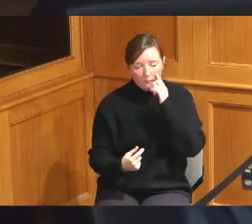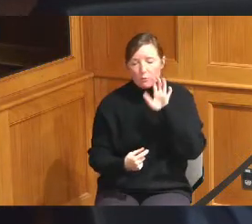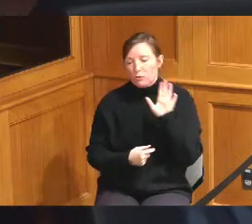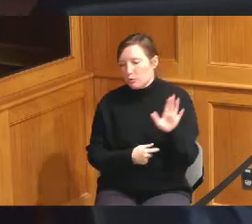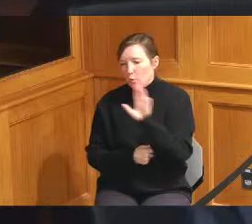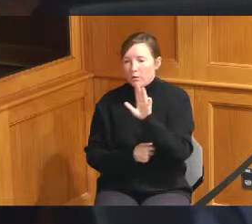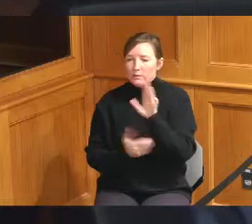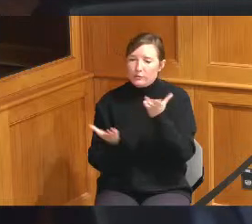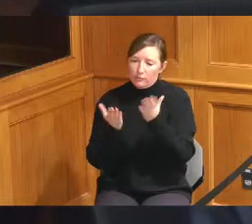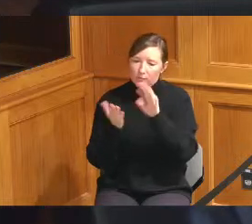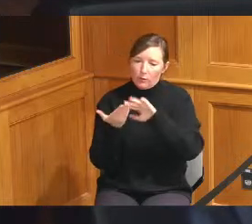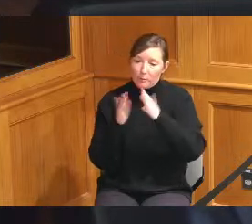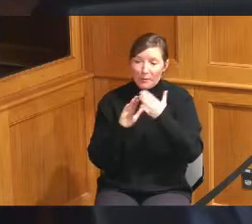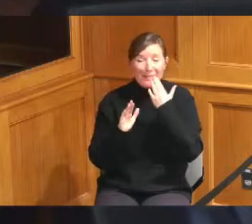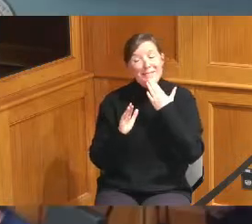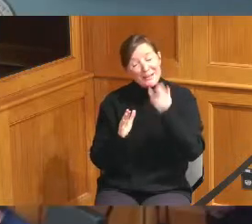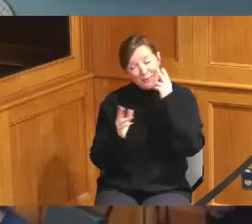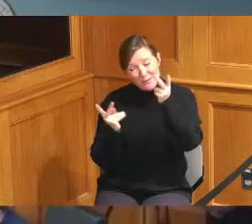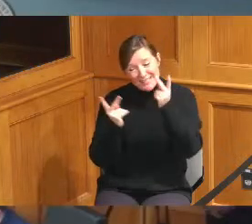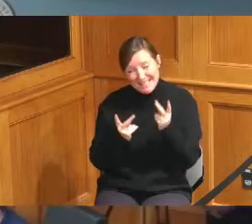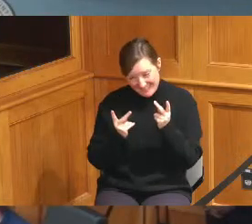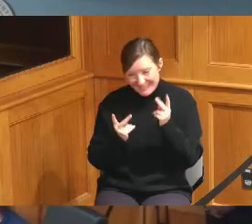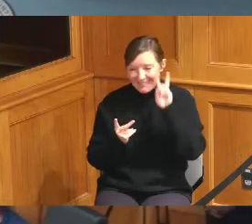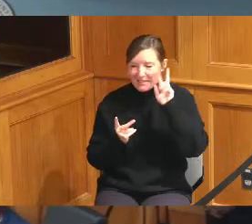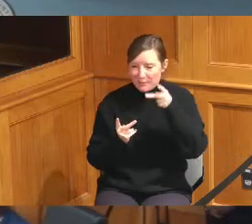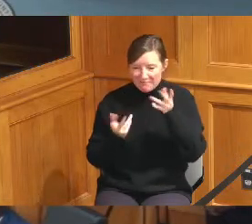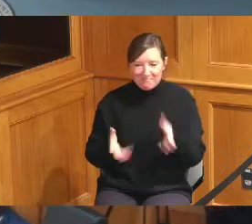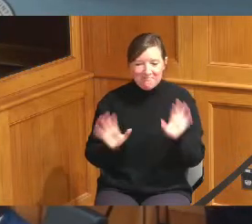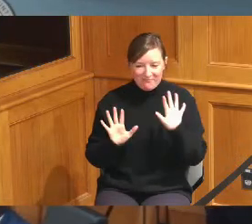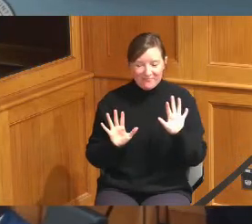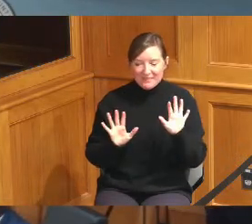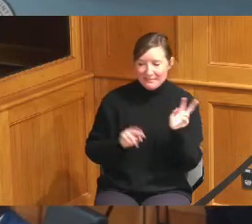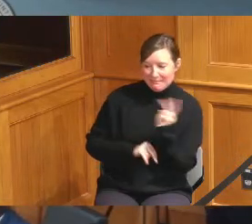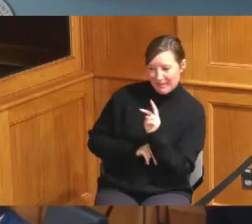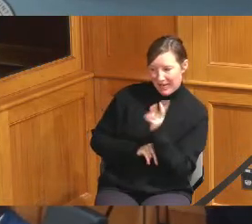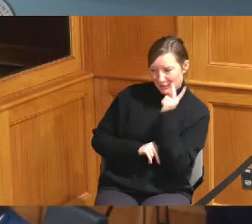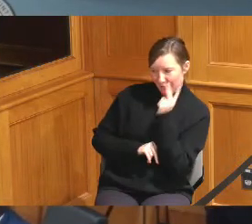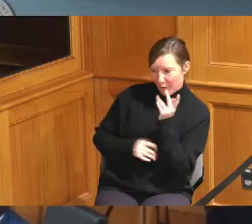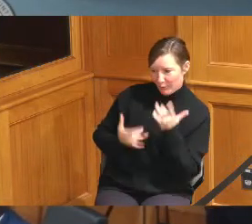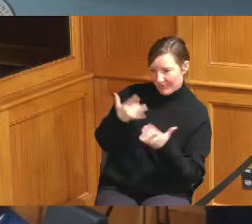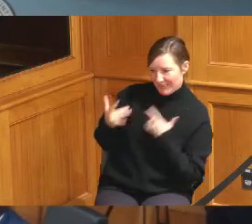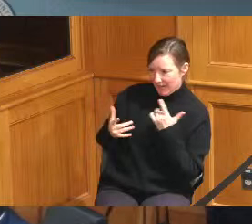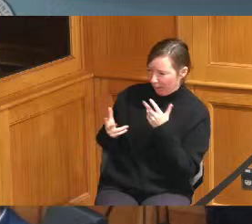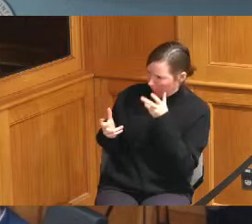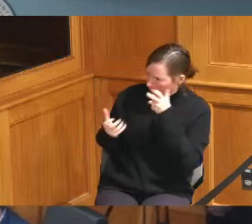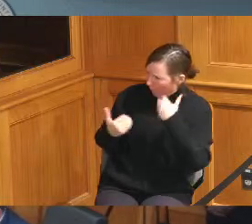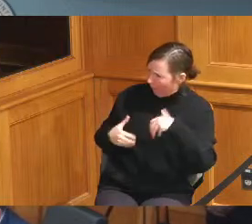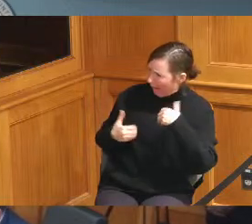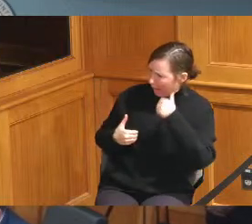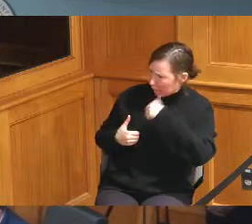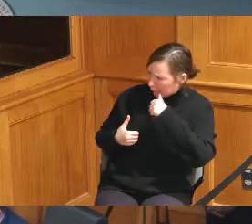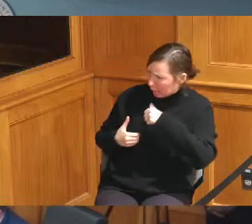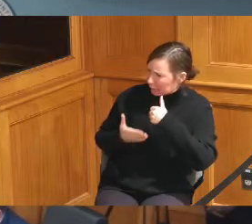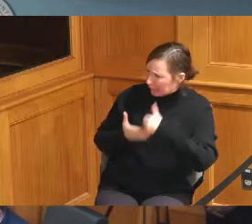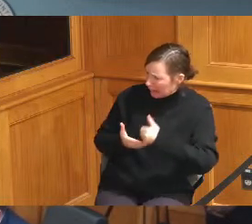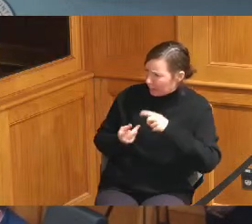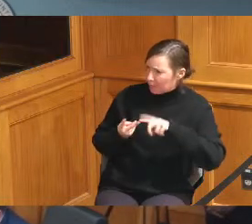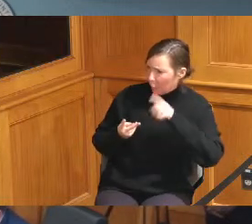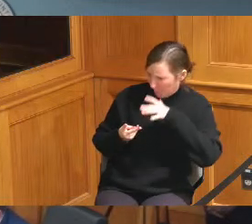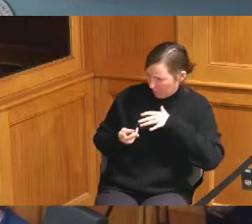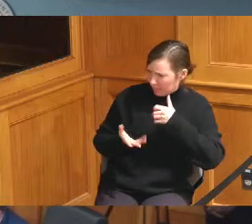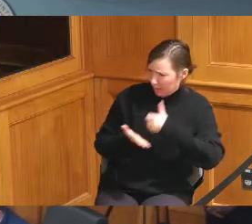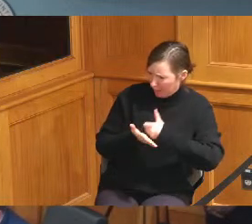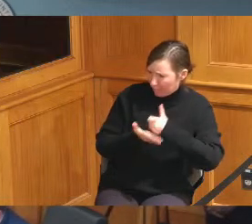community, and thank you for being here. Vice President Drew, I saw you getting excited when you were hearing all this with the girls and what they